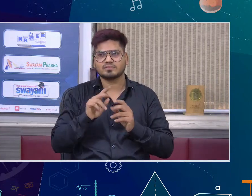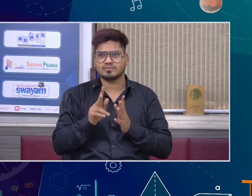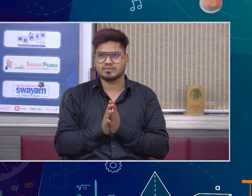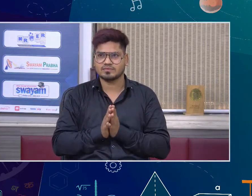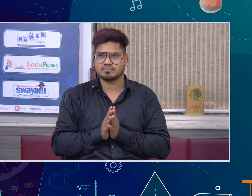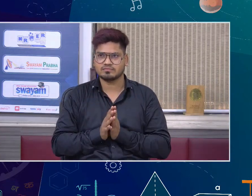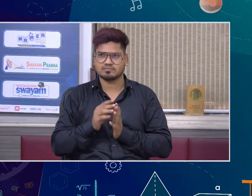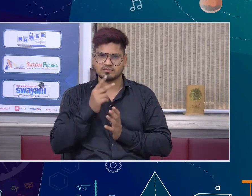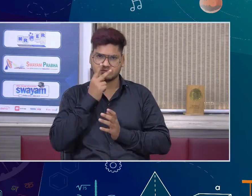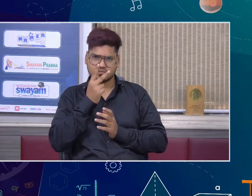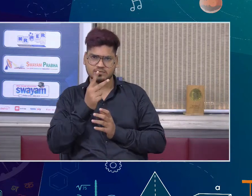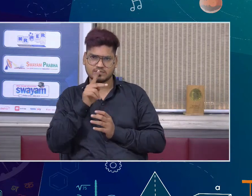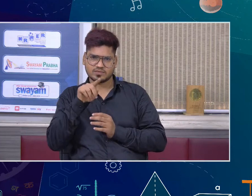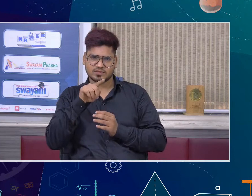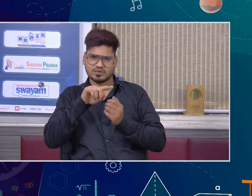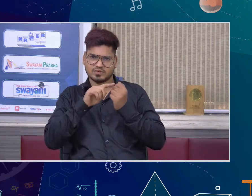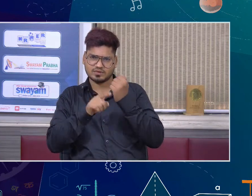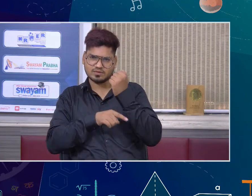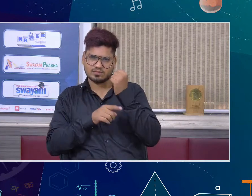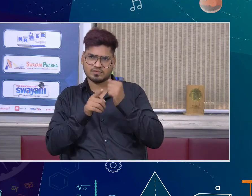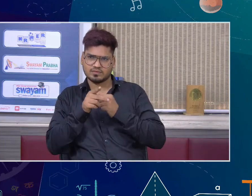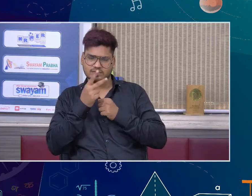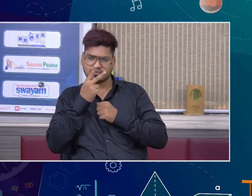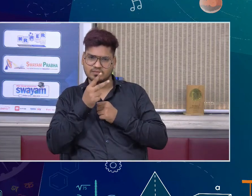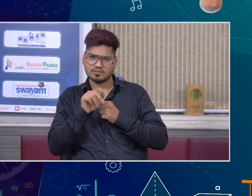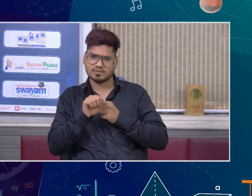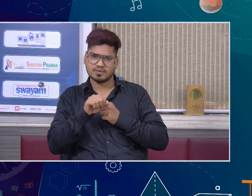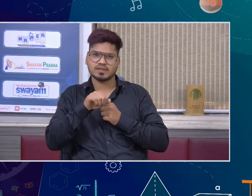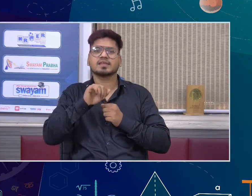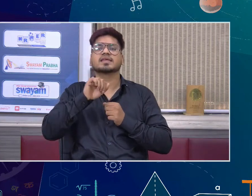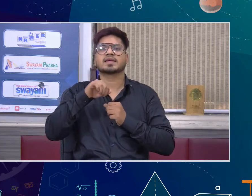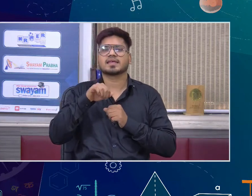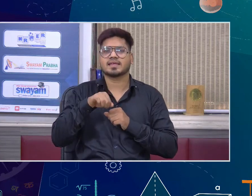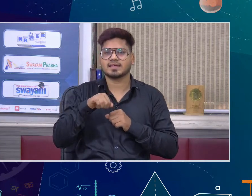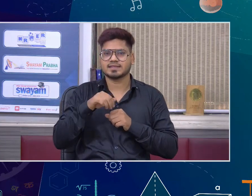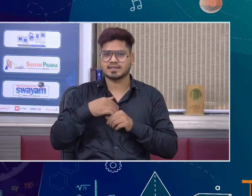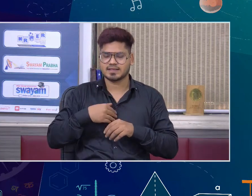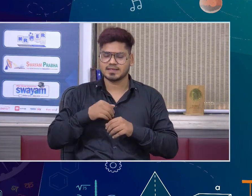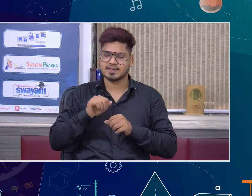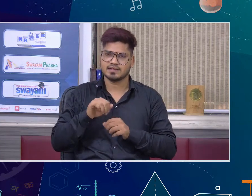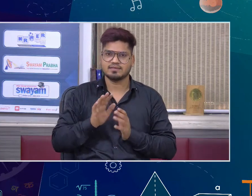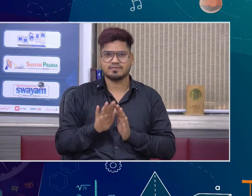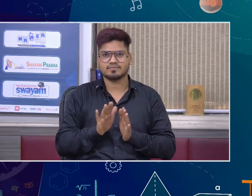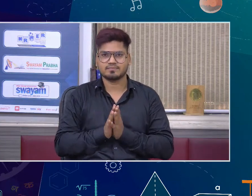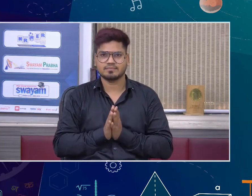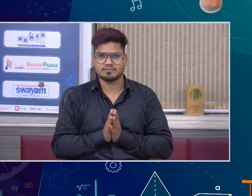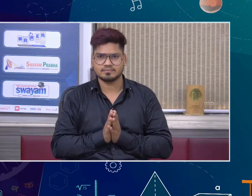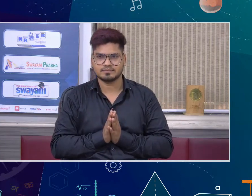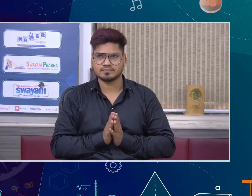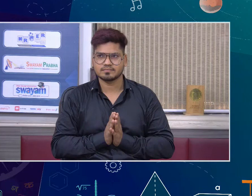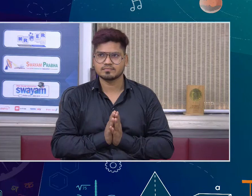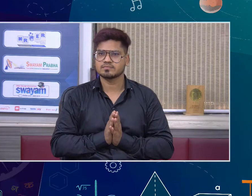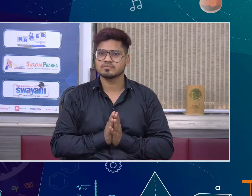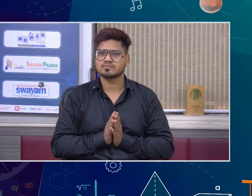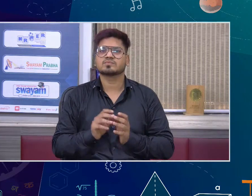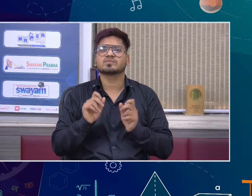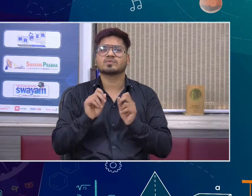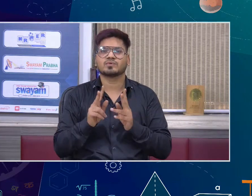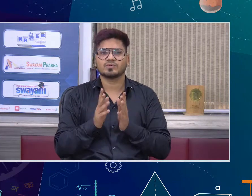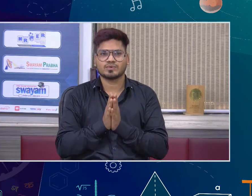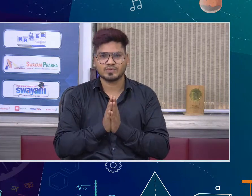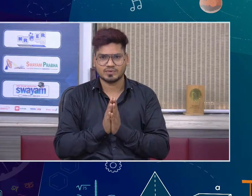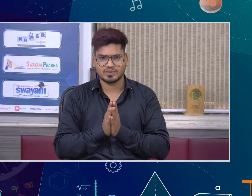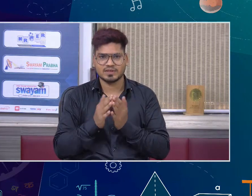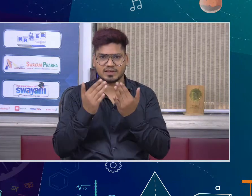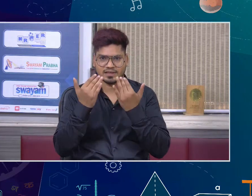you see the Uh, PPT at your end? yeah, yeah. I can say it. Okay. Okay,